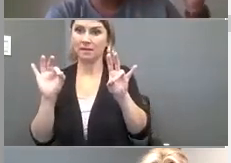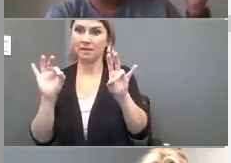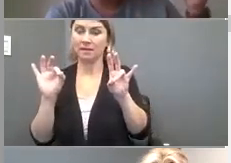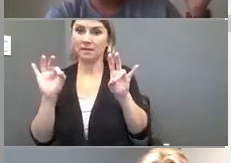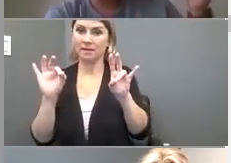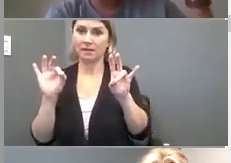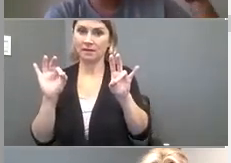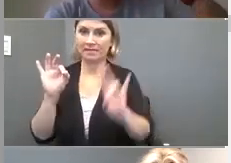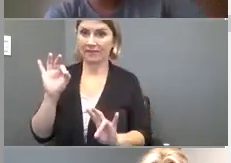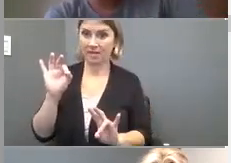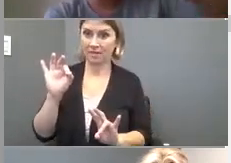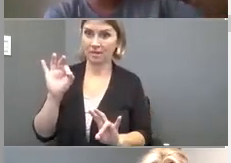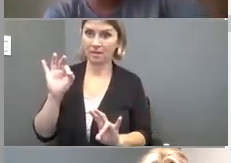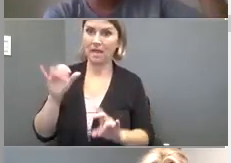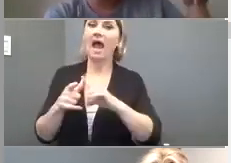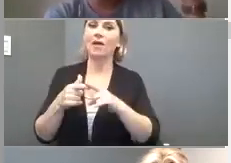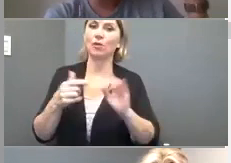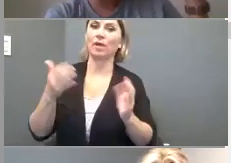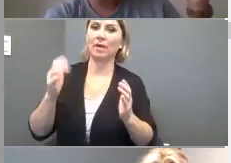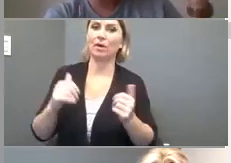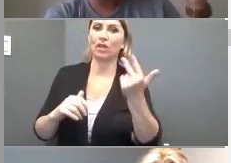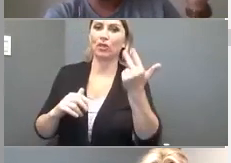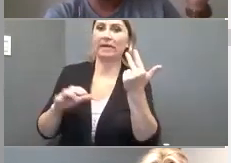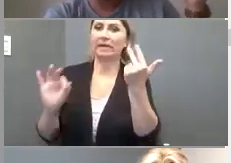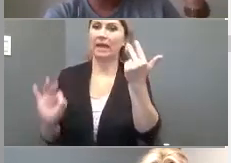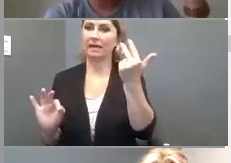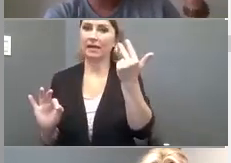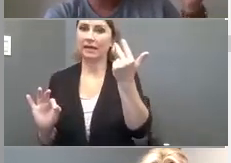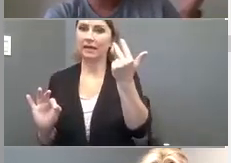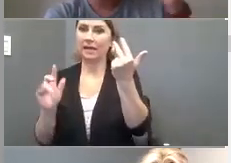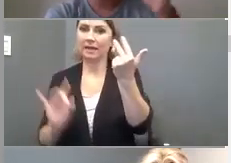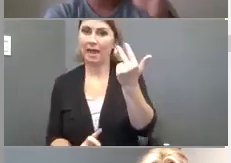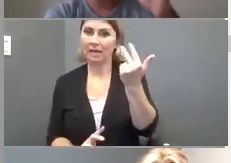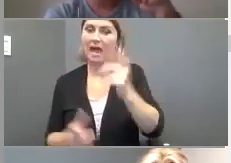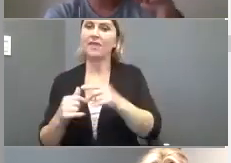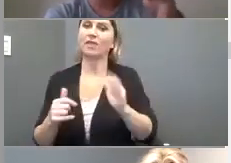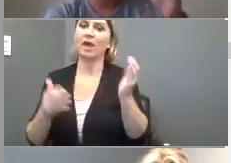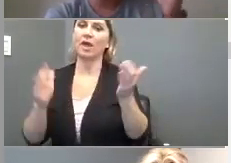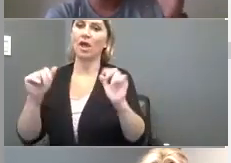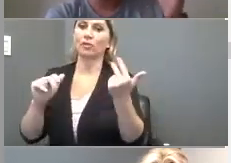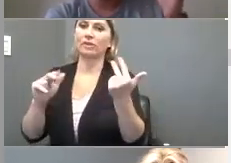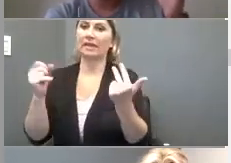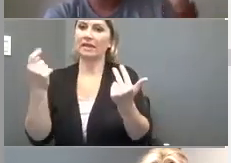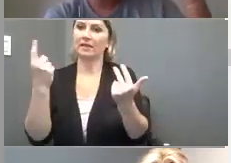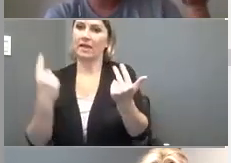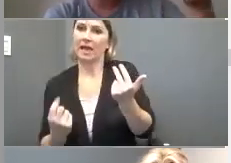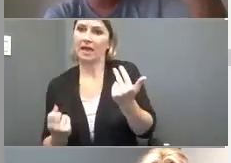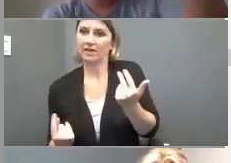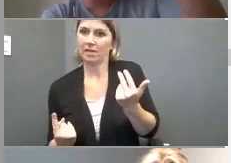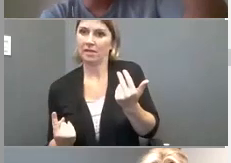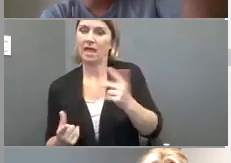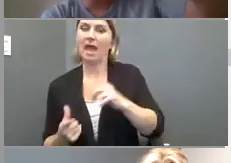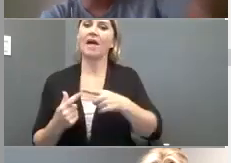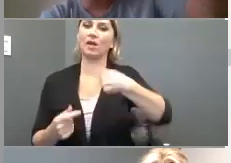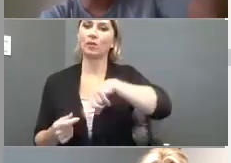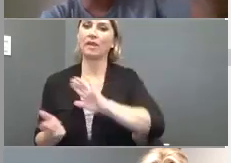we get 7. Then we compare 13 and 9 to get 9. Then we compare 13 and 11 to get 11. And then we